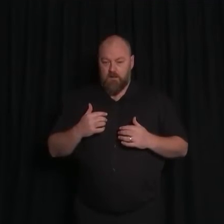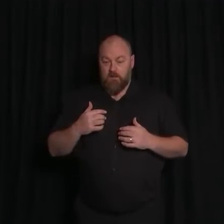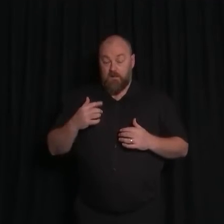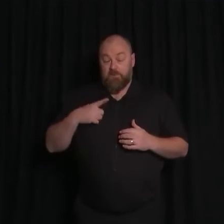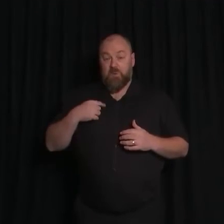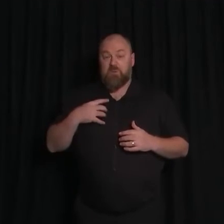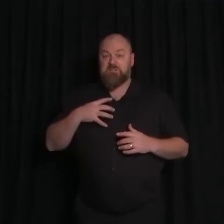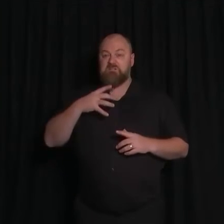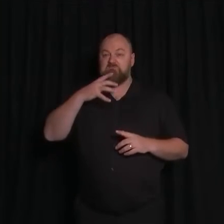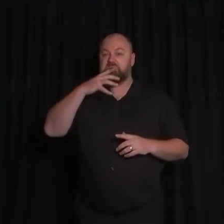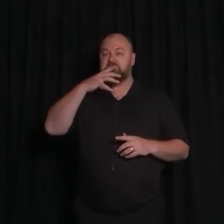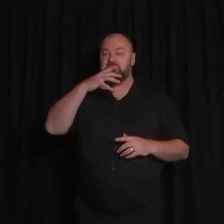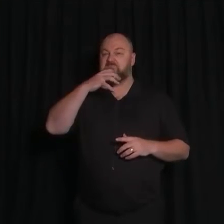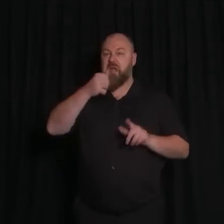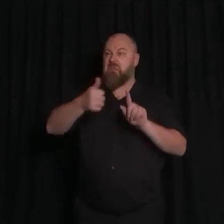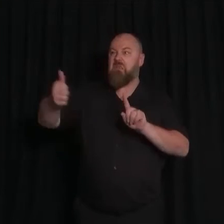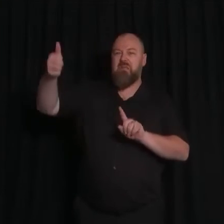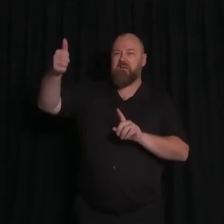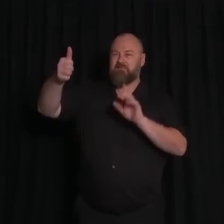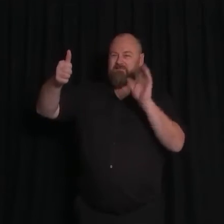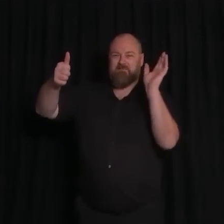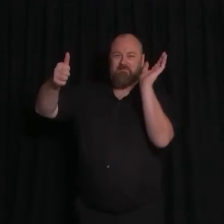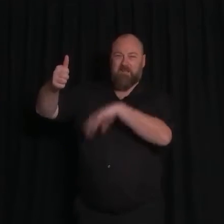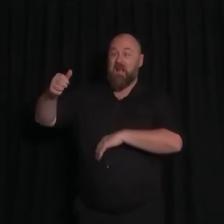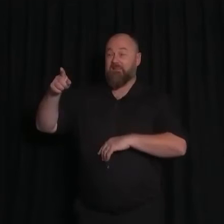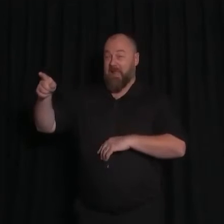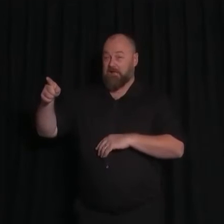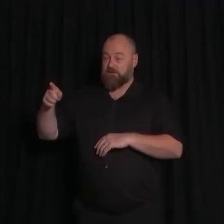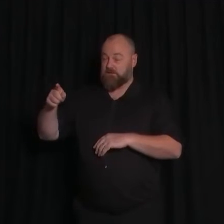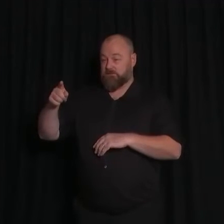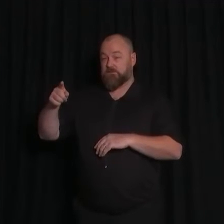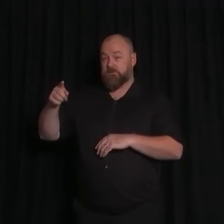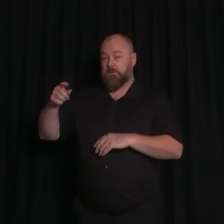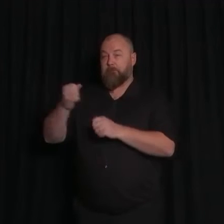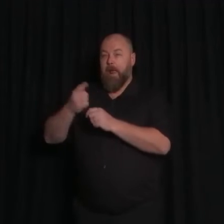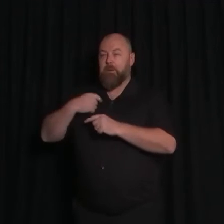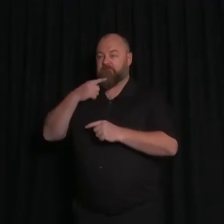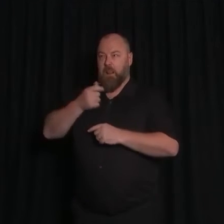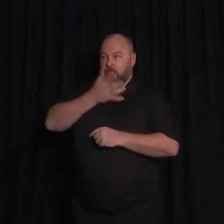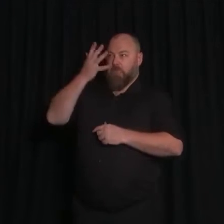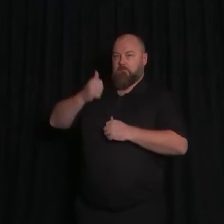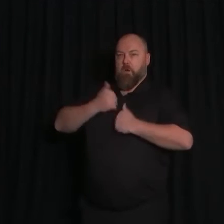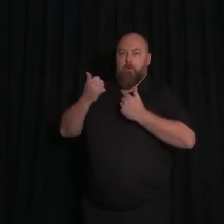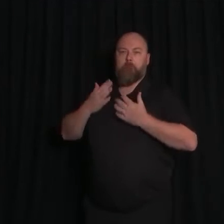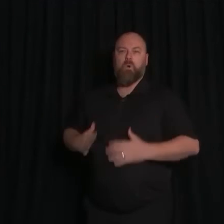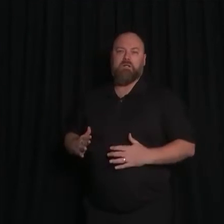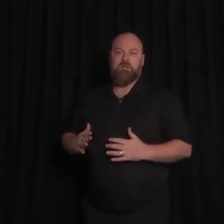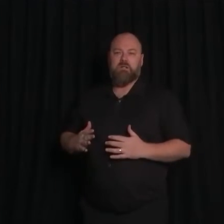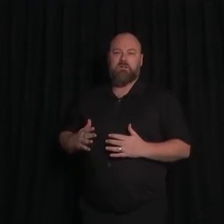patriarchal society always is really good at helping you shame your body. Yeah. And not helping you sort